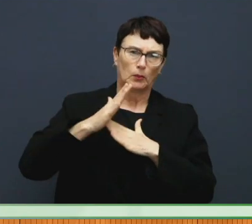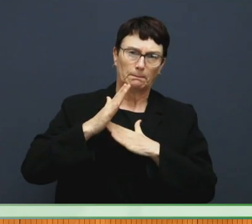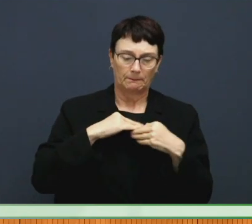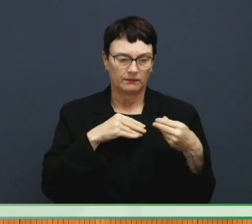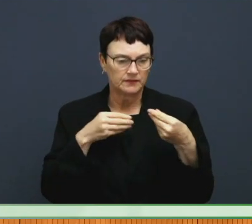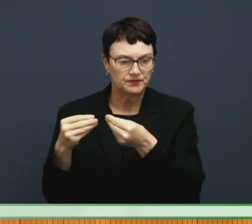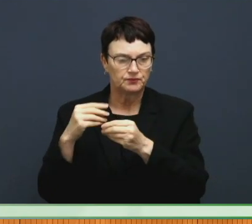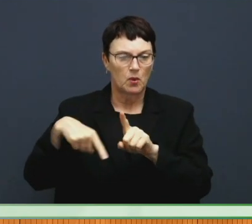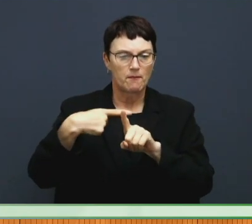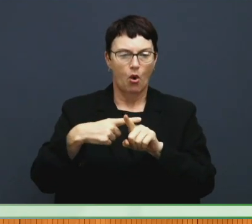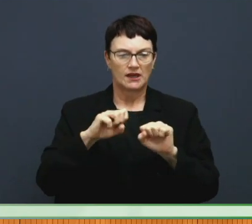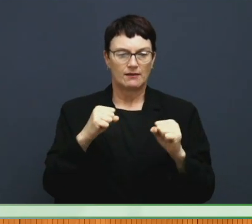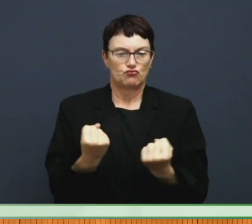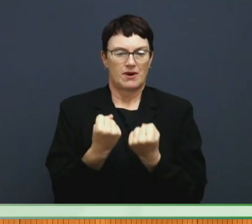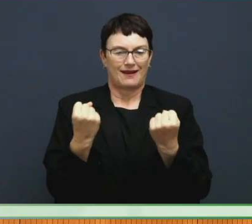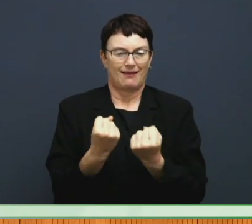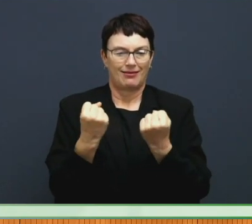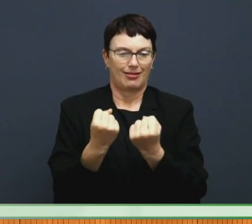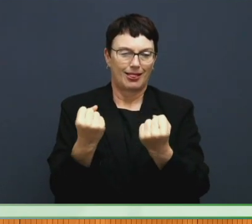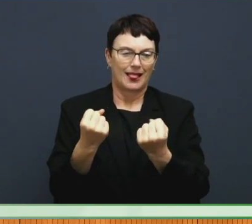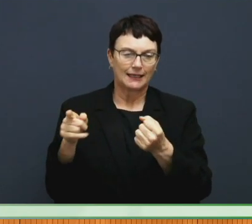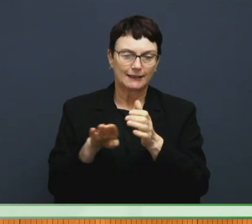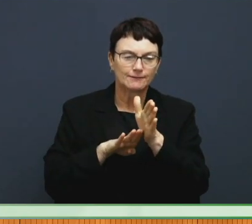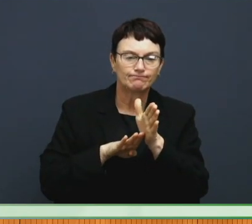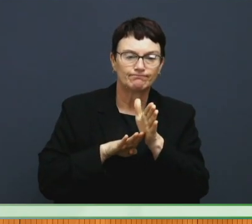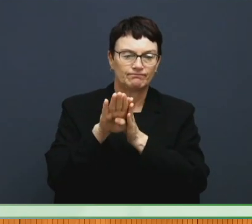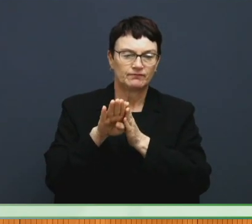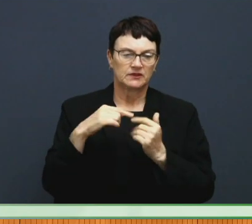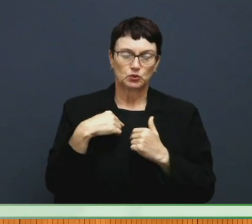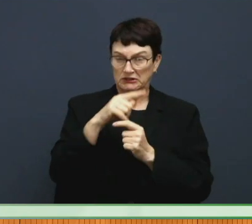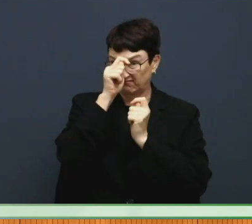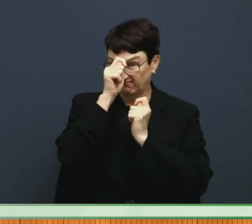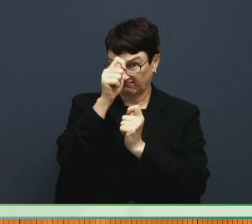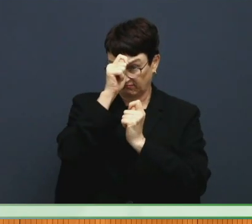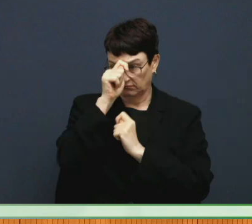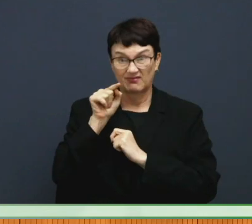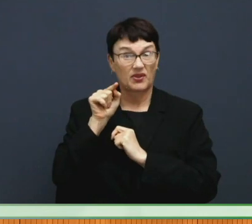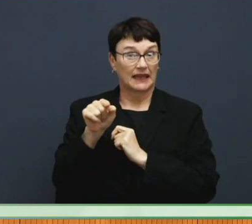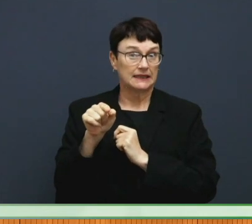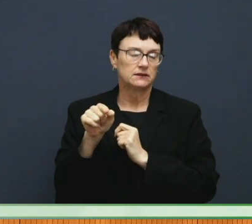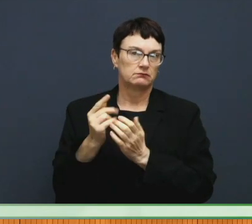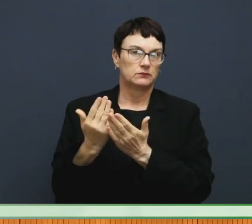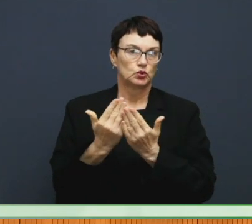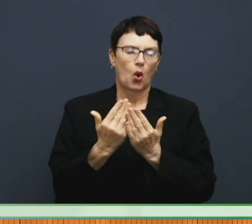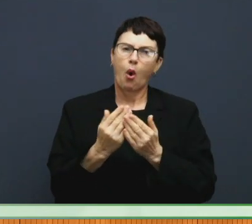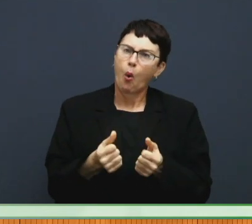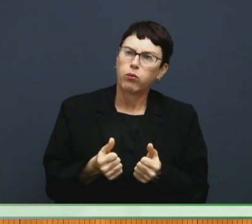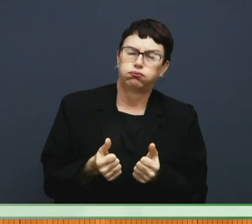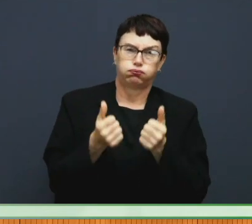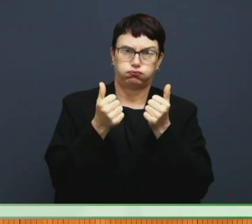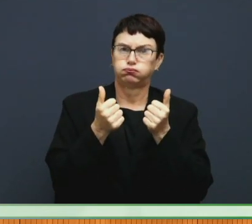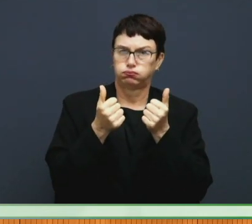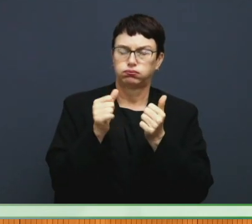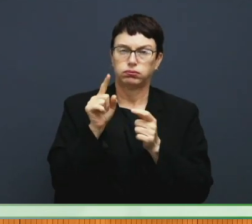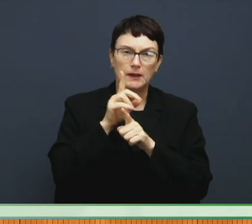of special education. Favorable barrier-free vocational education ecology. The